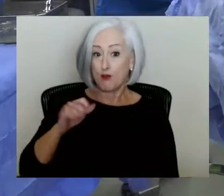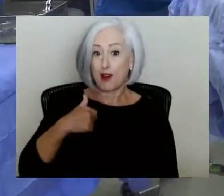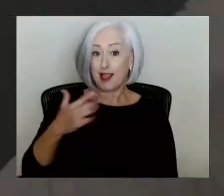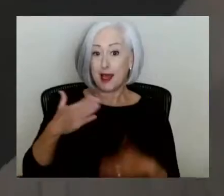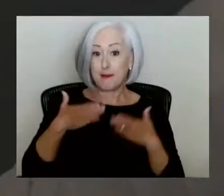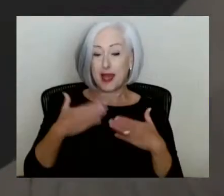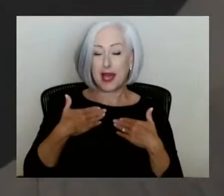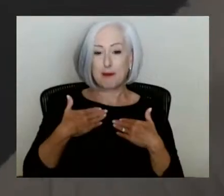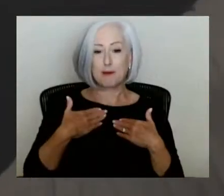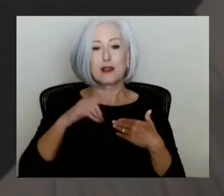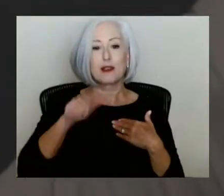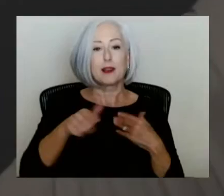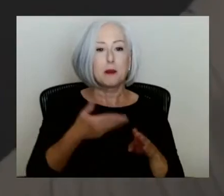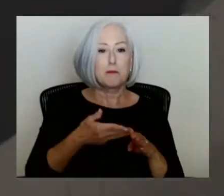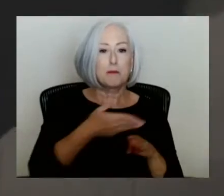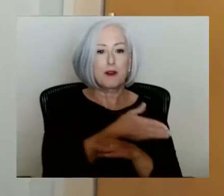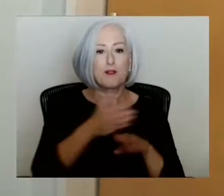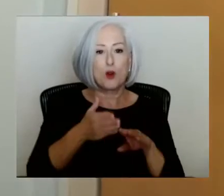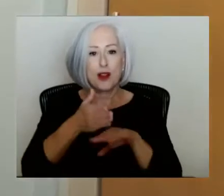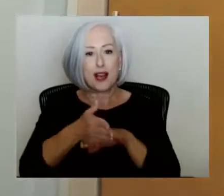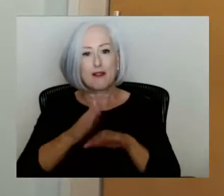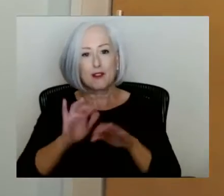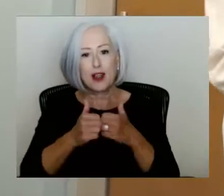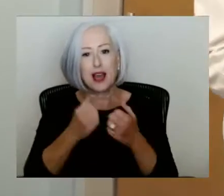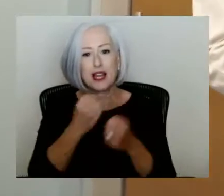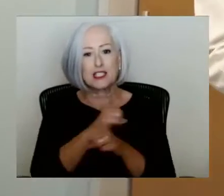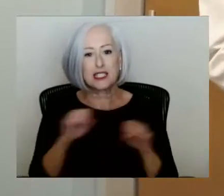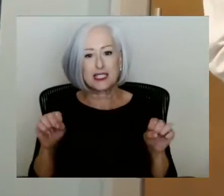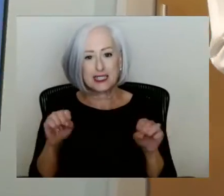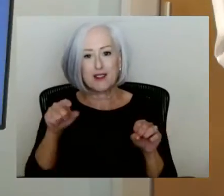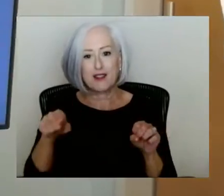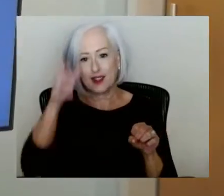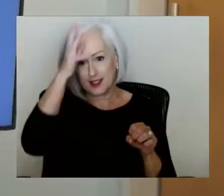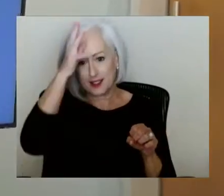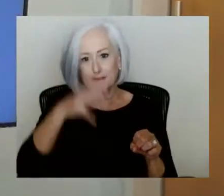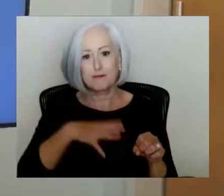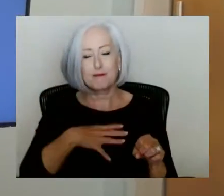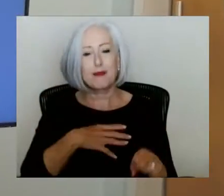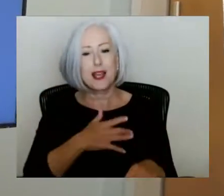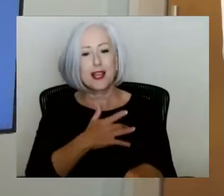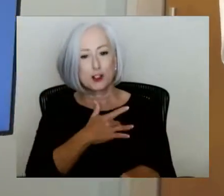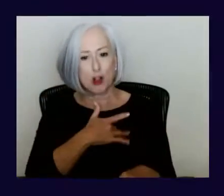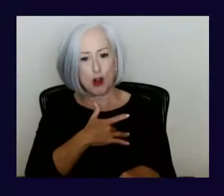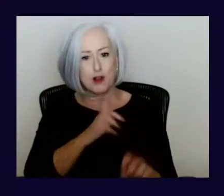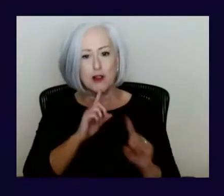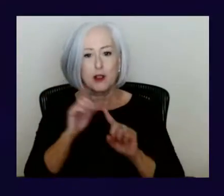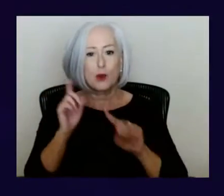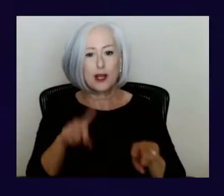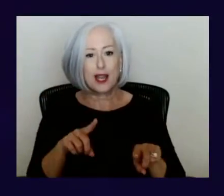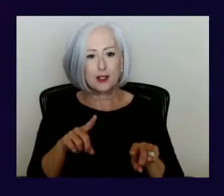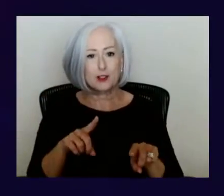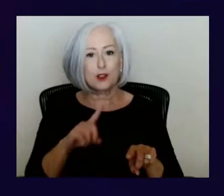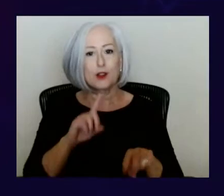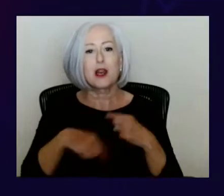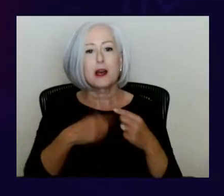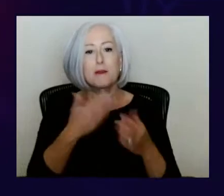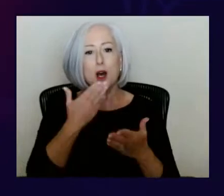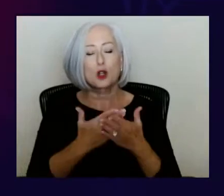before and after save this man's heart? We answer that and more on the importance of a good night's rest. Thursday at